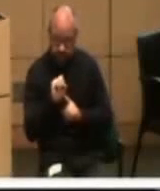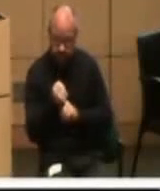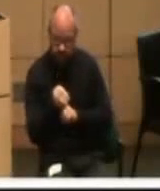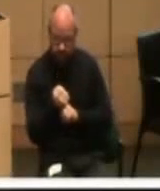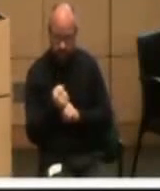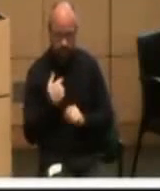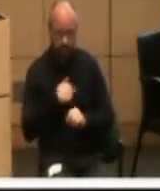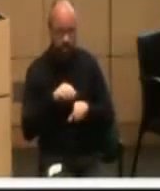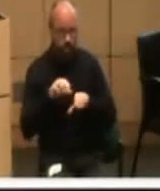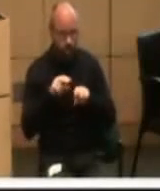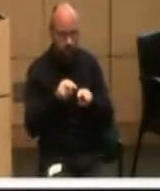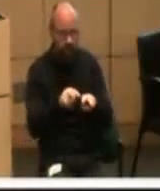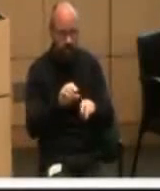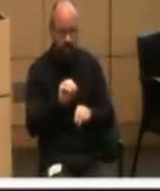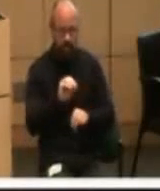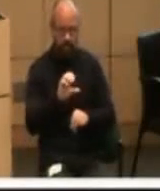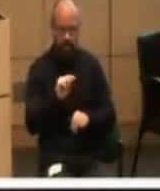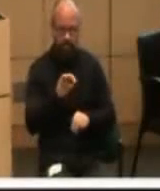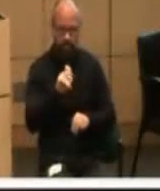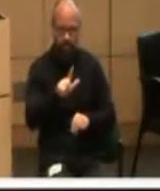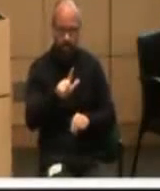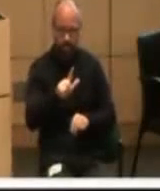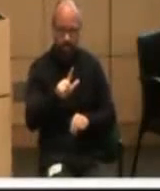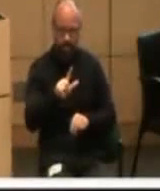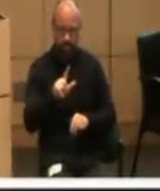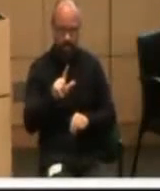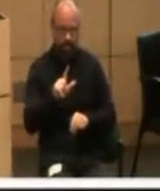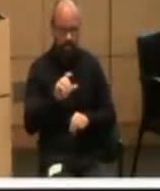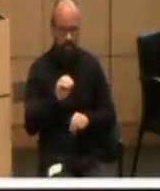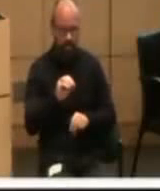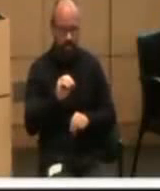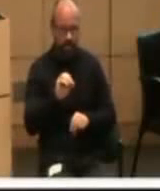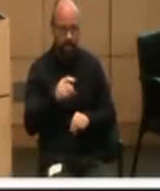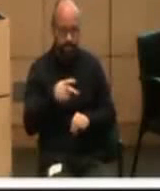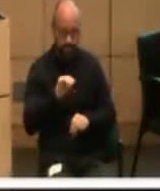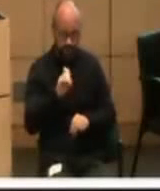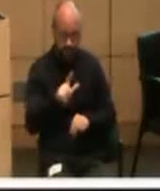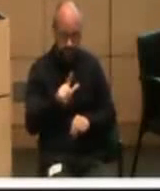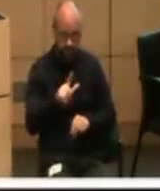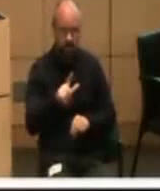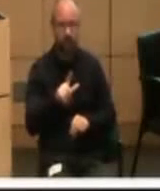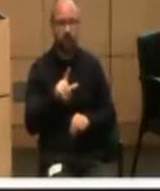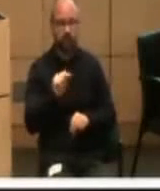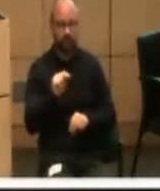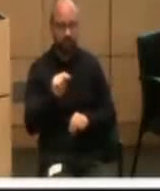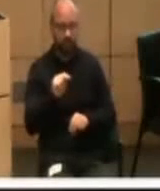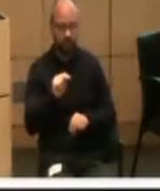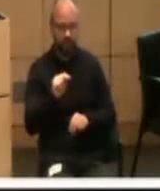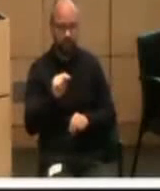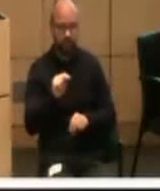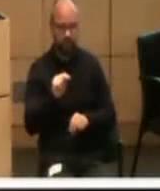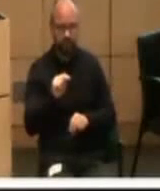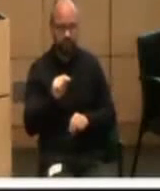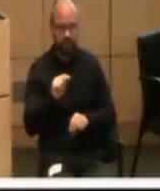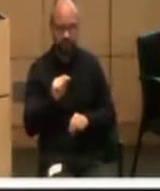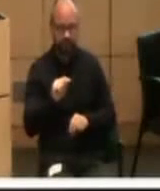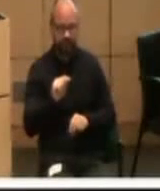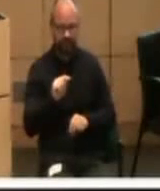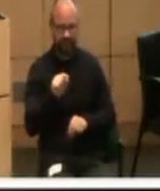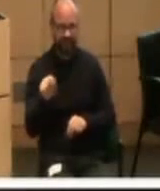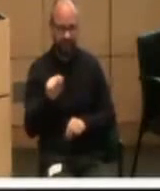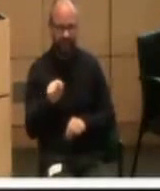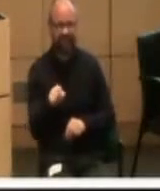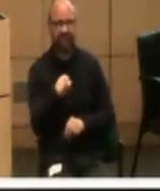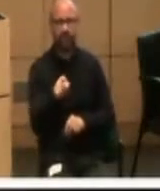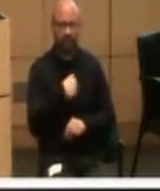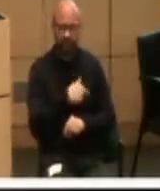optical tomography, so where they use light in order to gain information. That's still in working, it's in